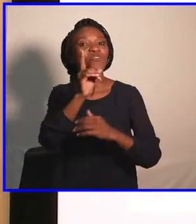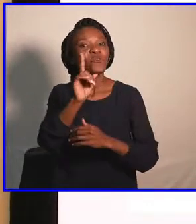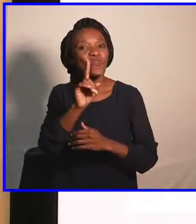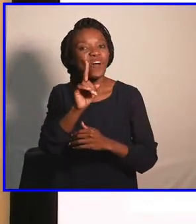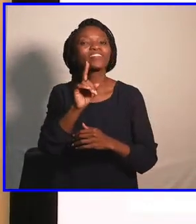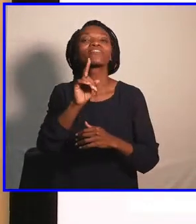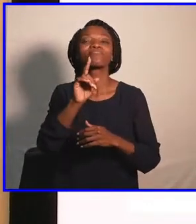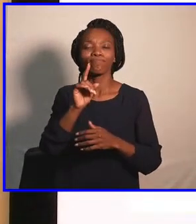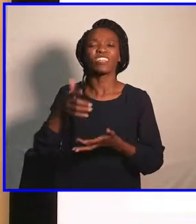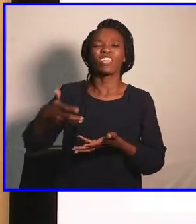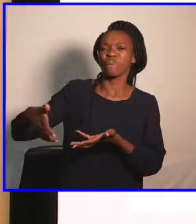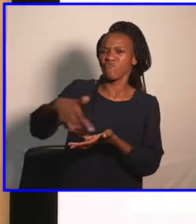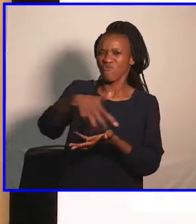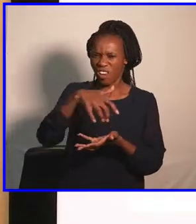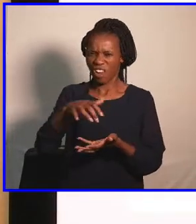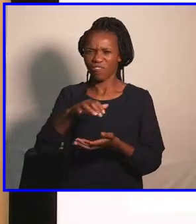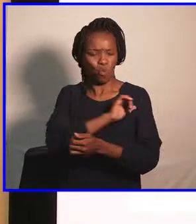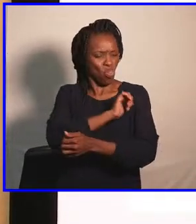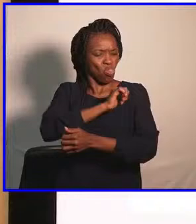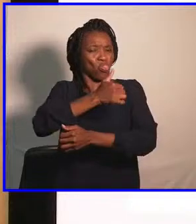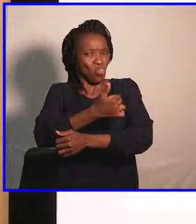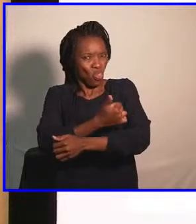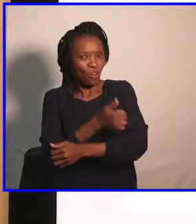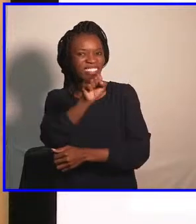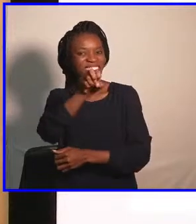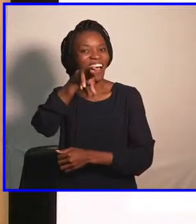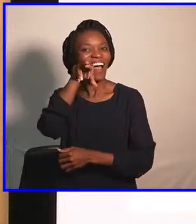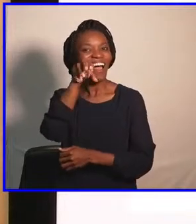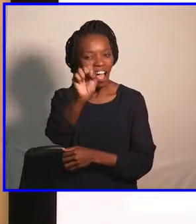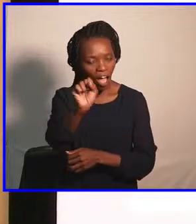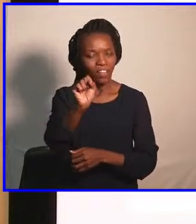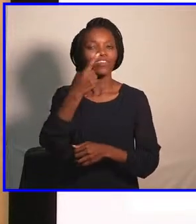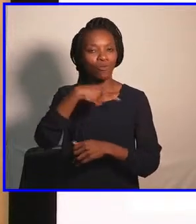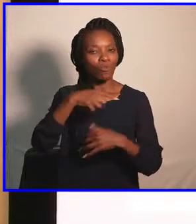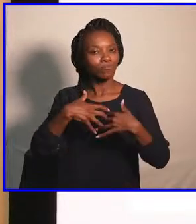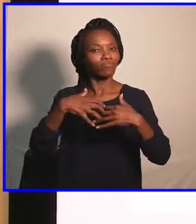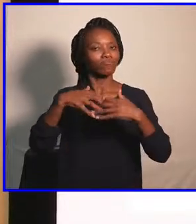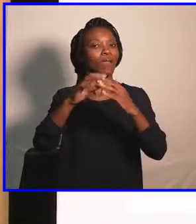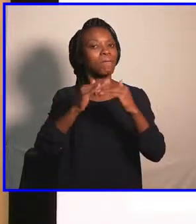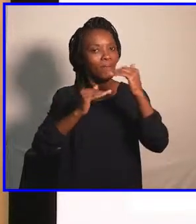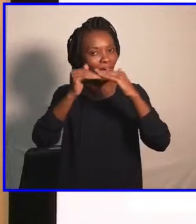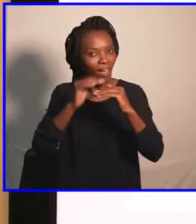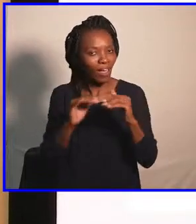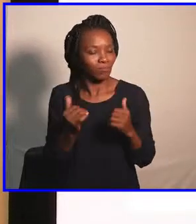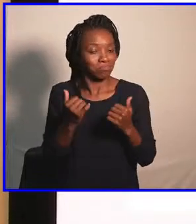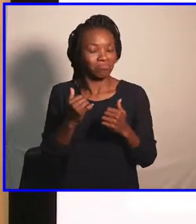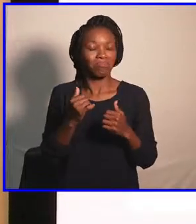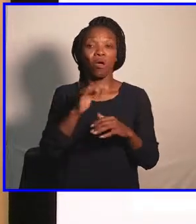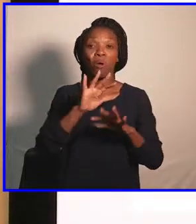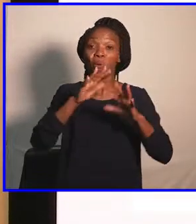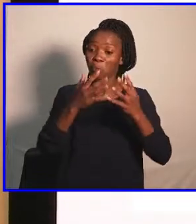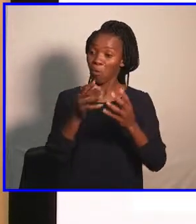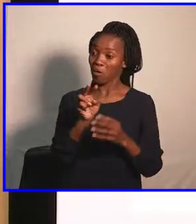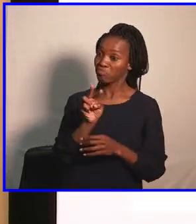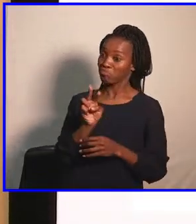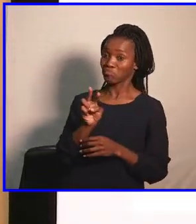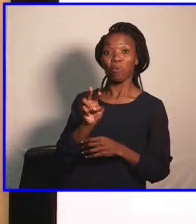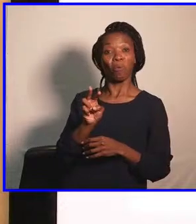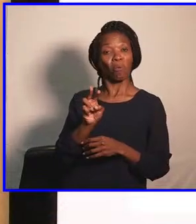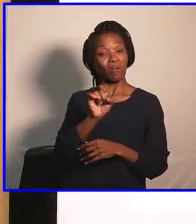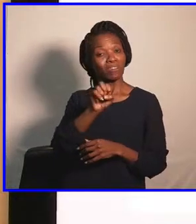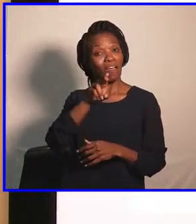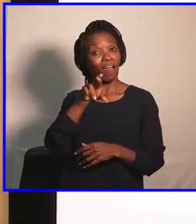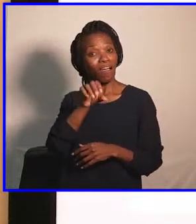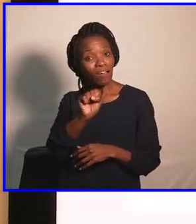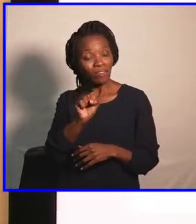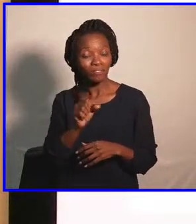authority that has, as I said earlier, been seen to be one of the best in the world. Now, this